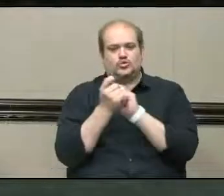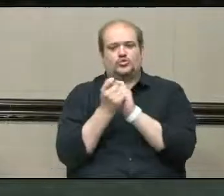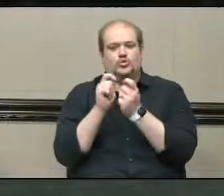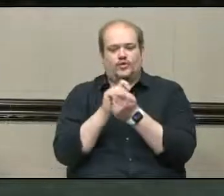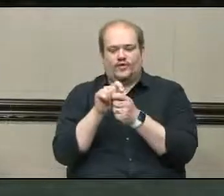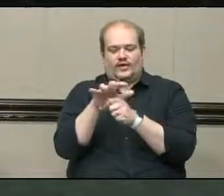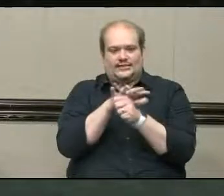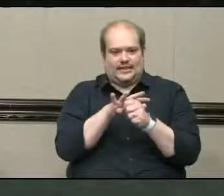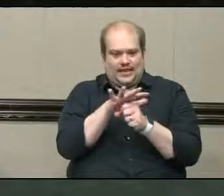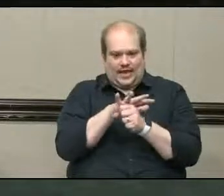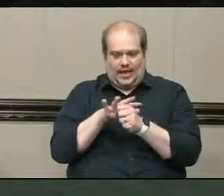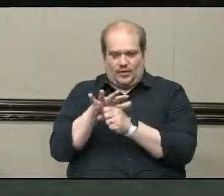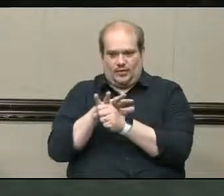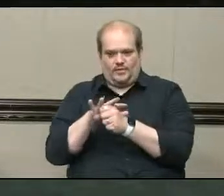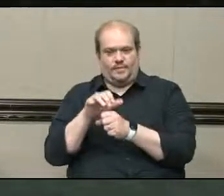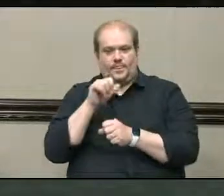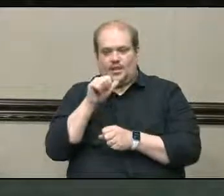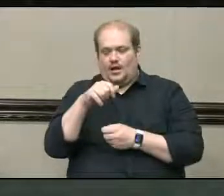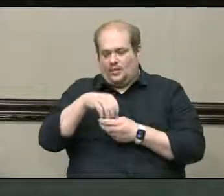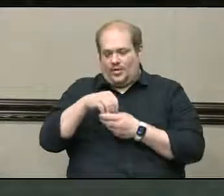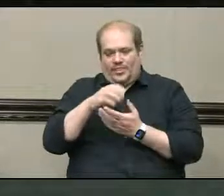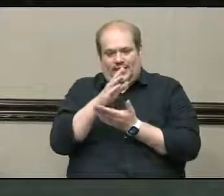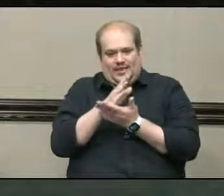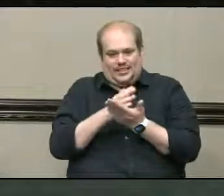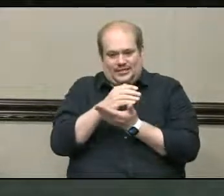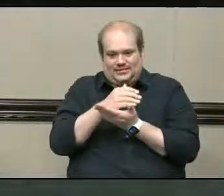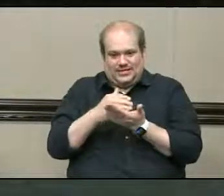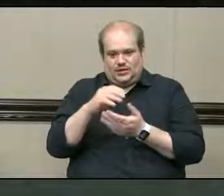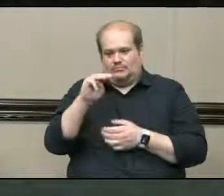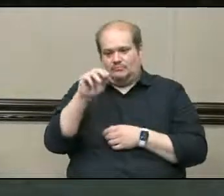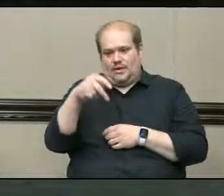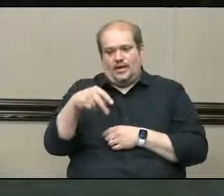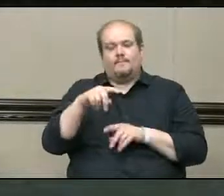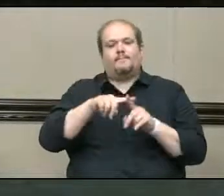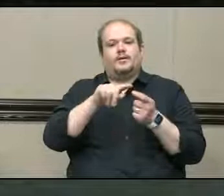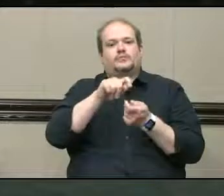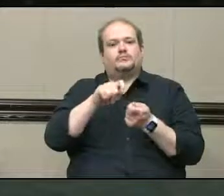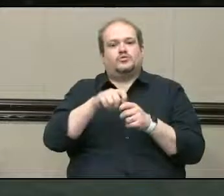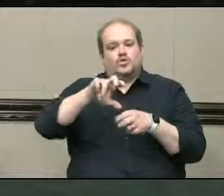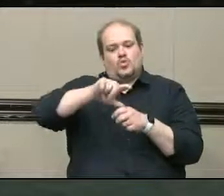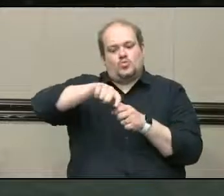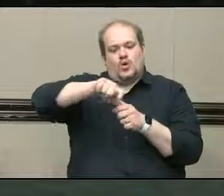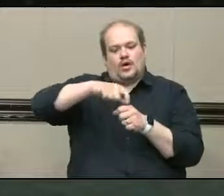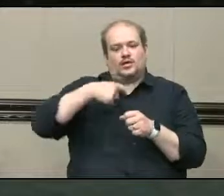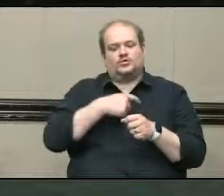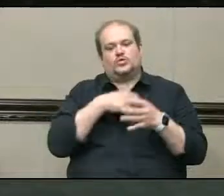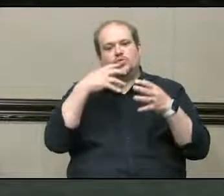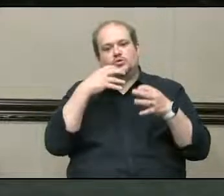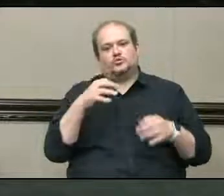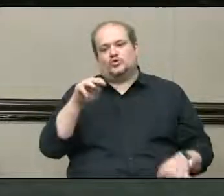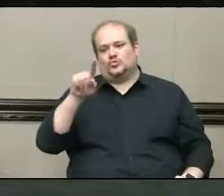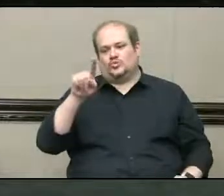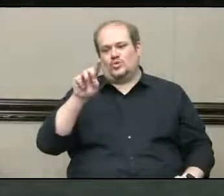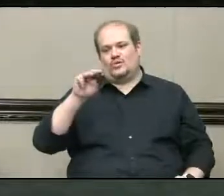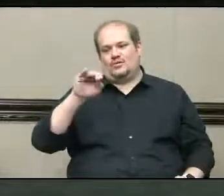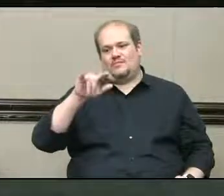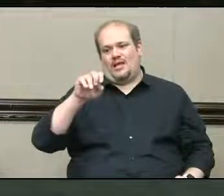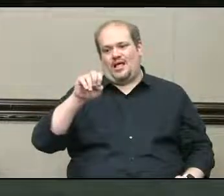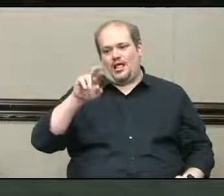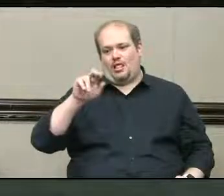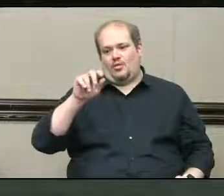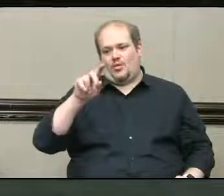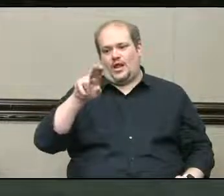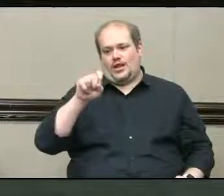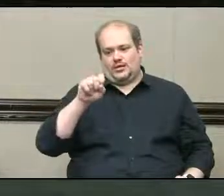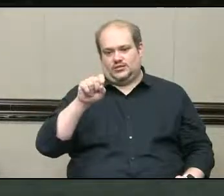the area to not just be within the section map, but within a certain radius, and we chose the mile radius. So what that